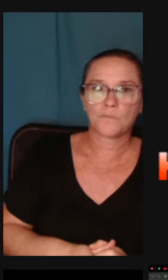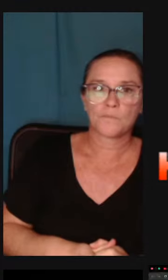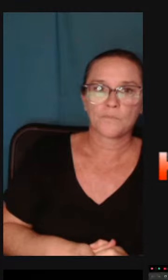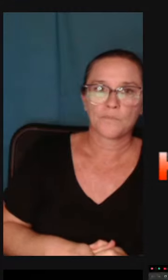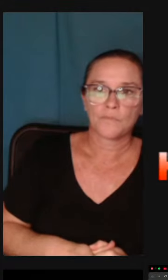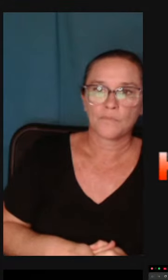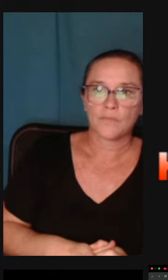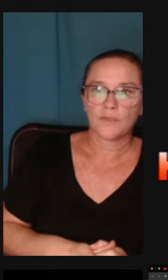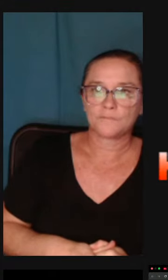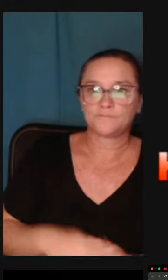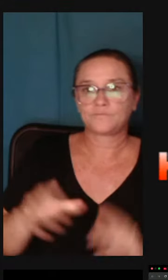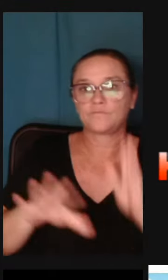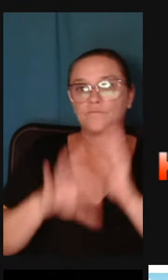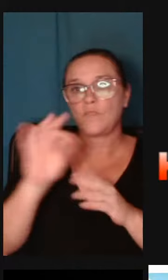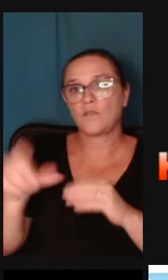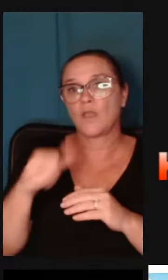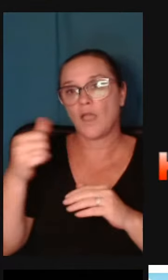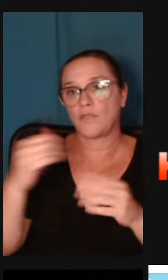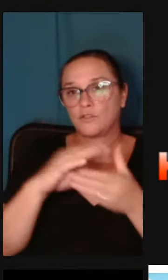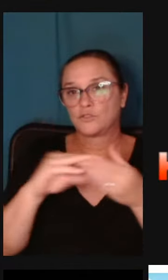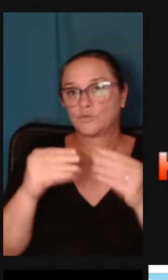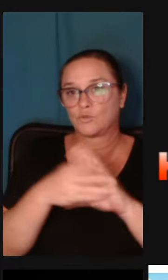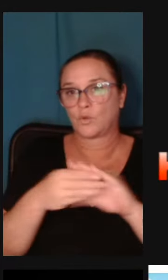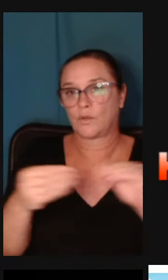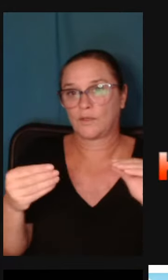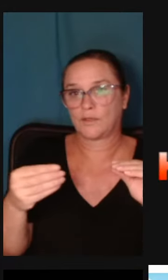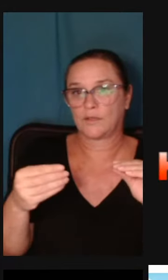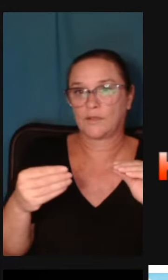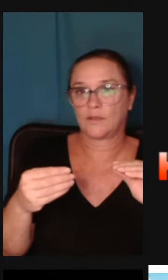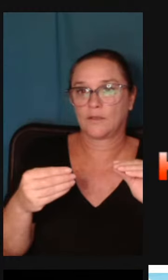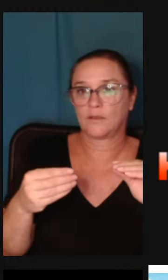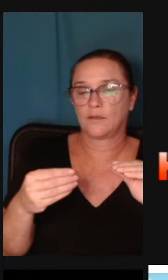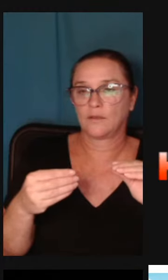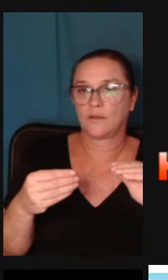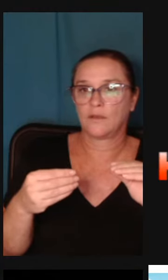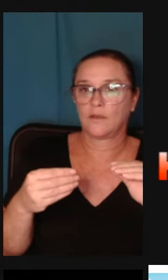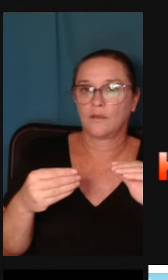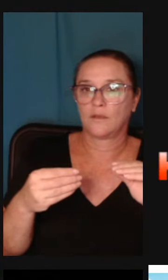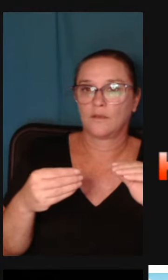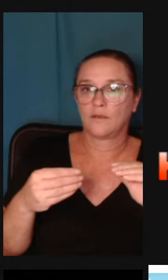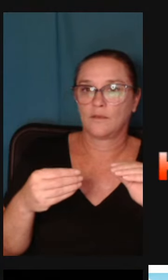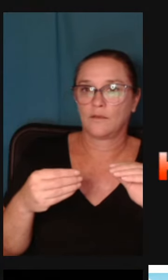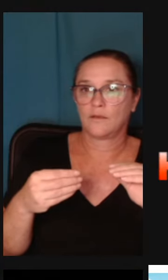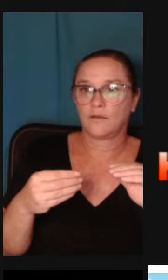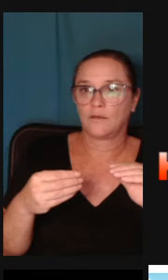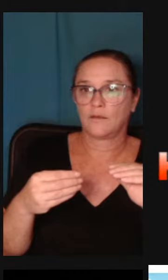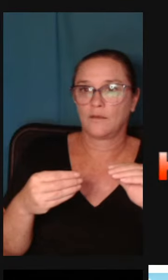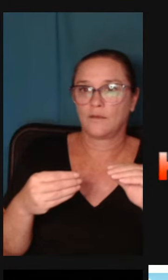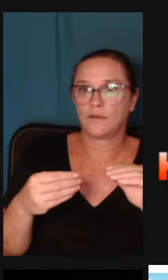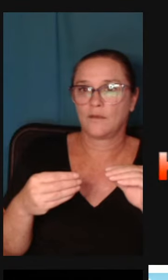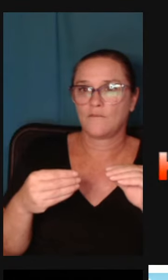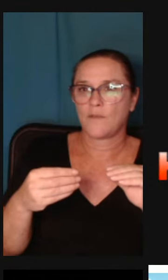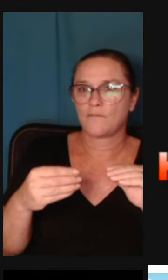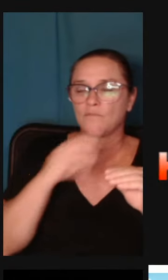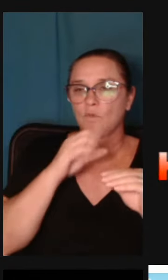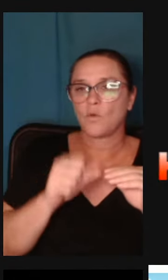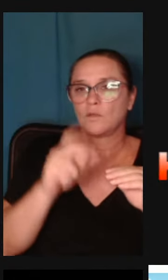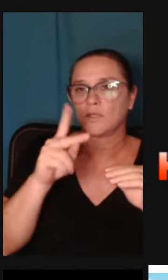So I found this other account. This is from the now no longer operating Kīlauea